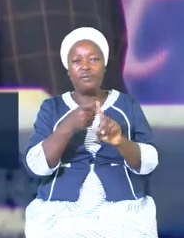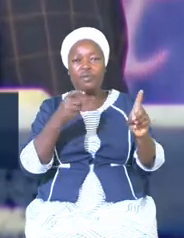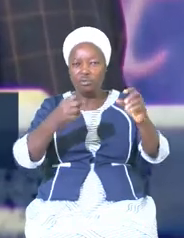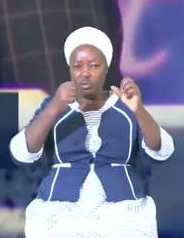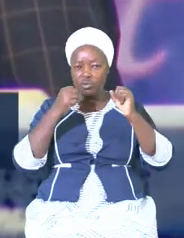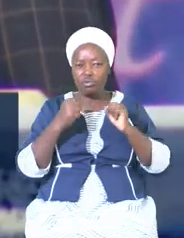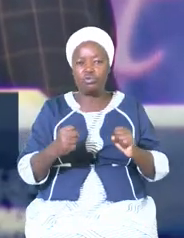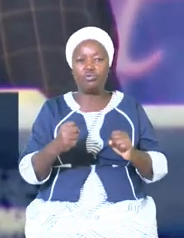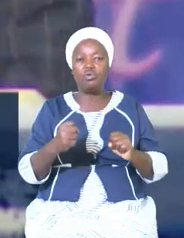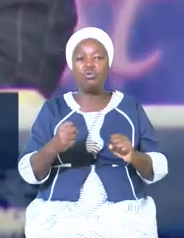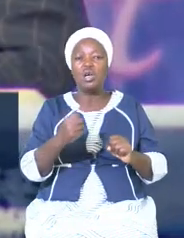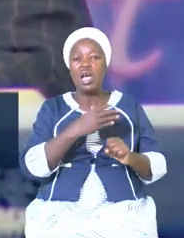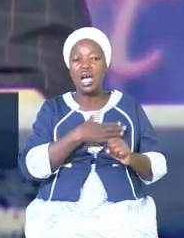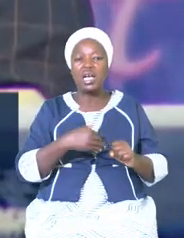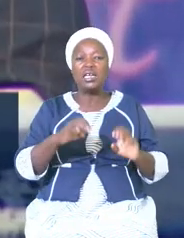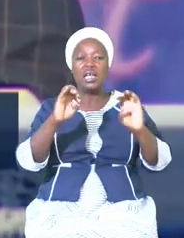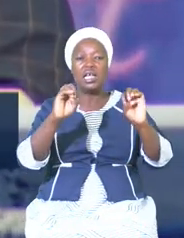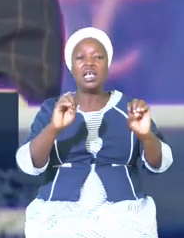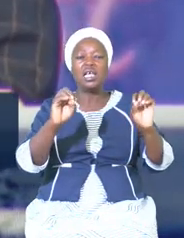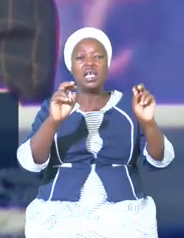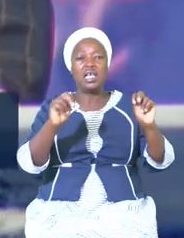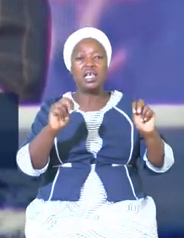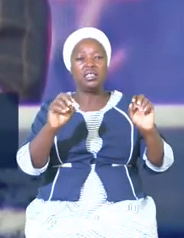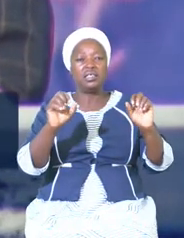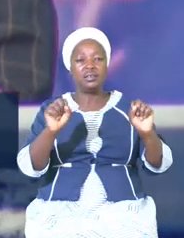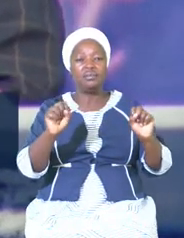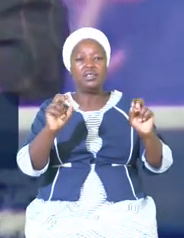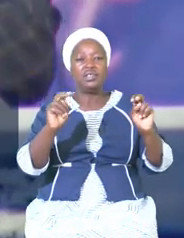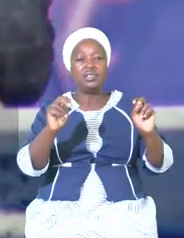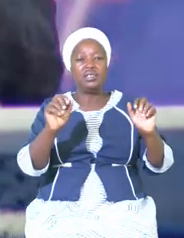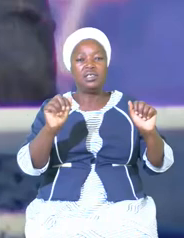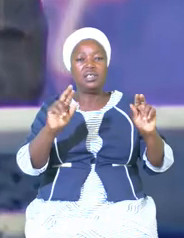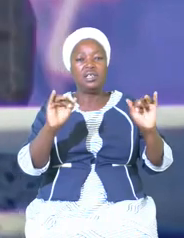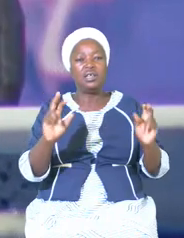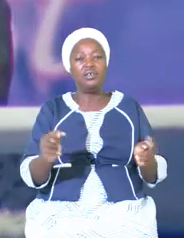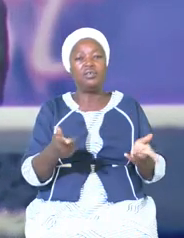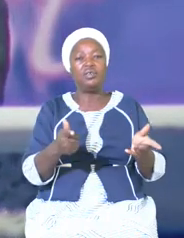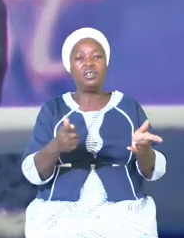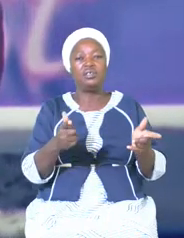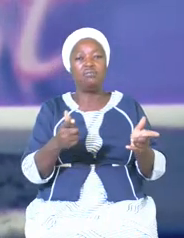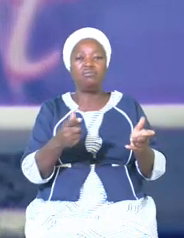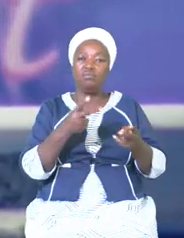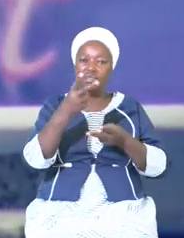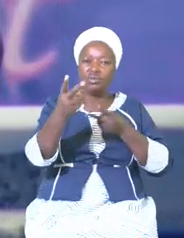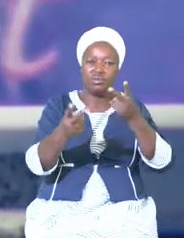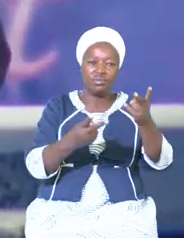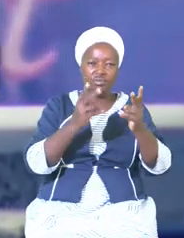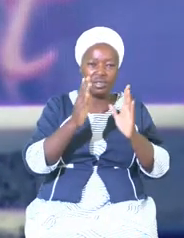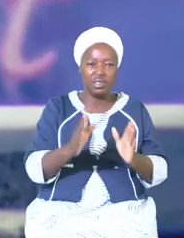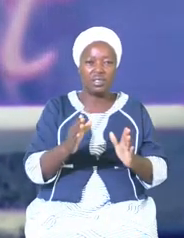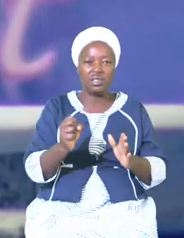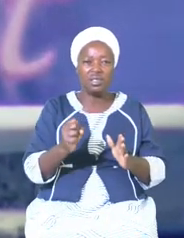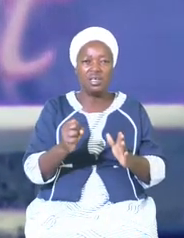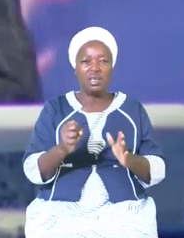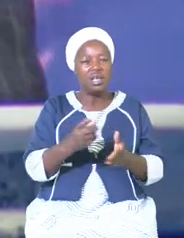ensnaring strangers. Deliverance, total deliverance. Deliverance, perfect deliverance.